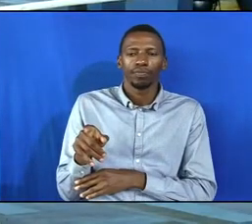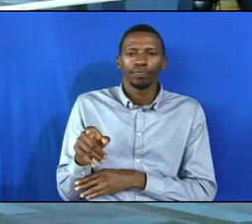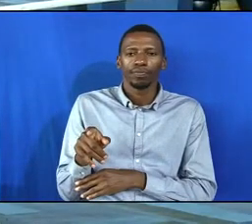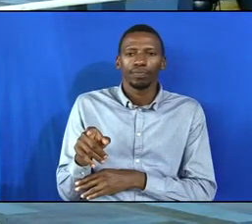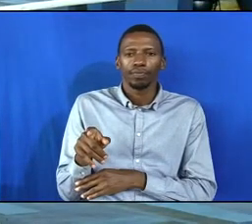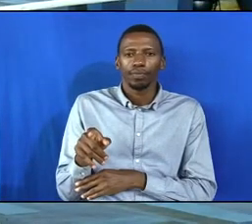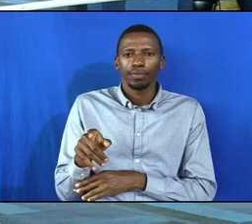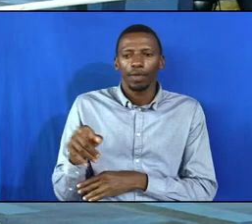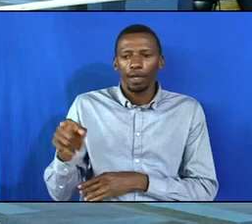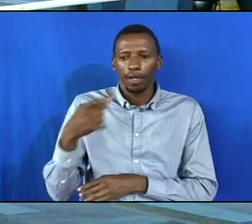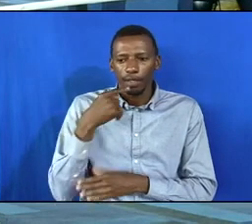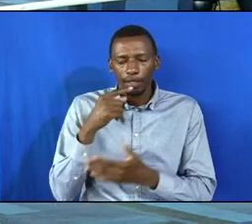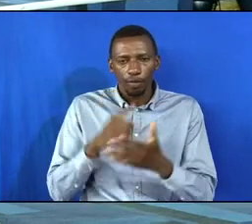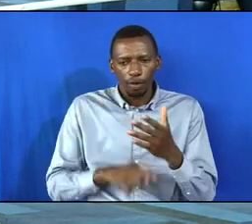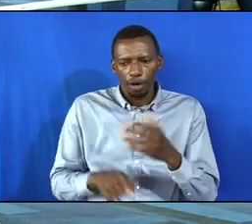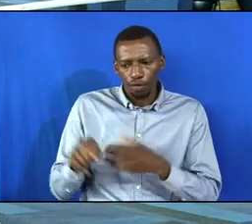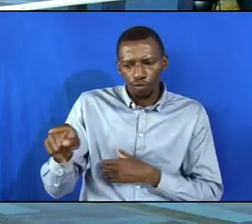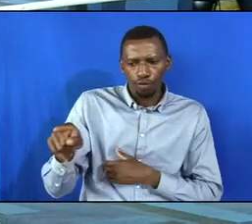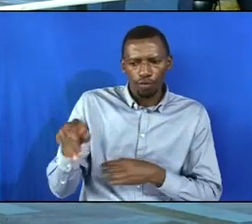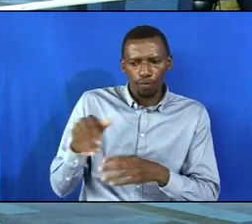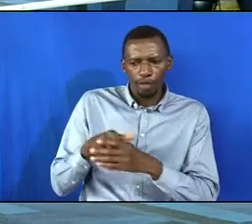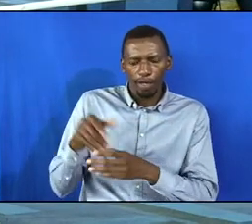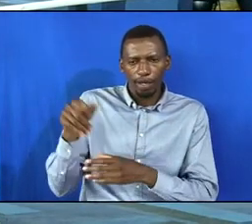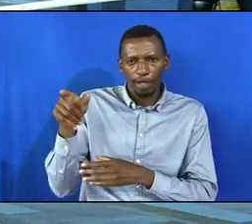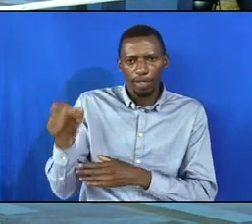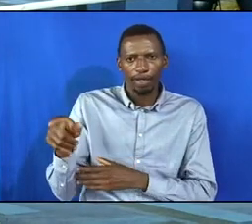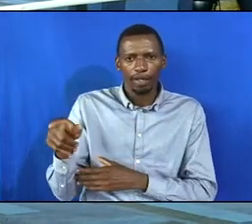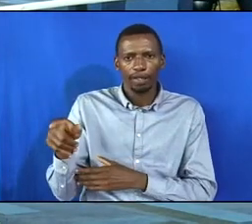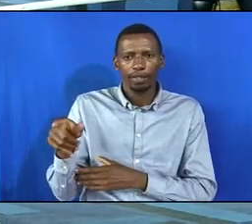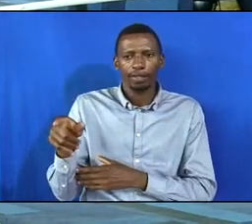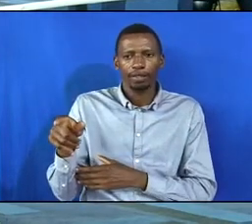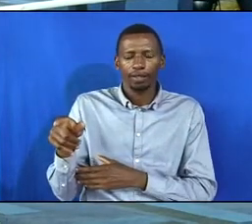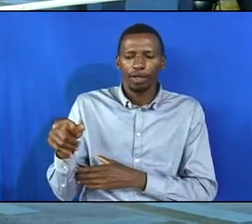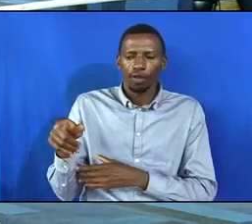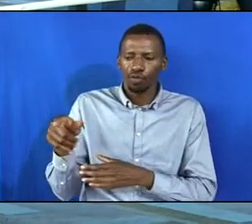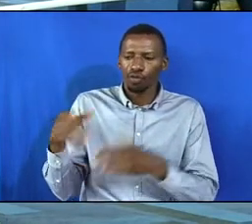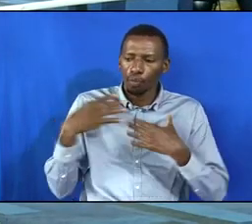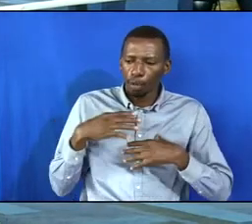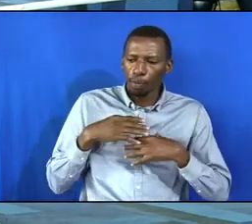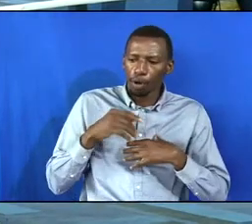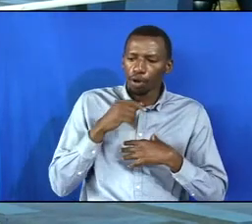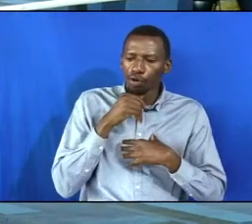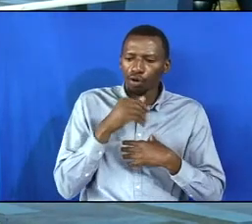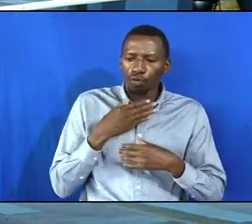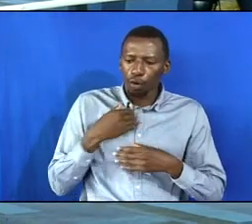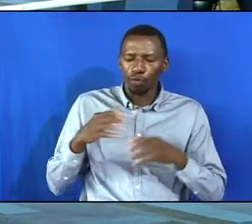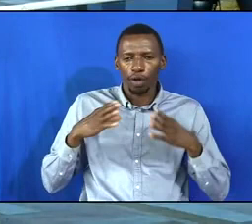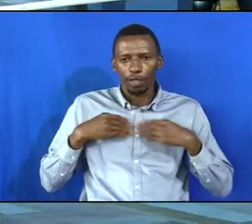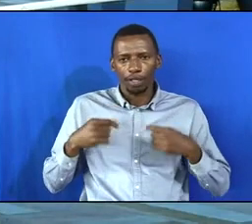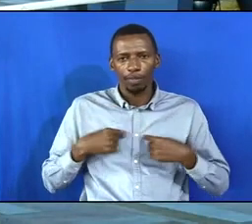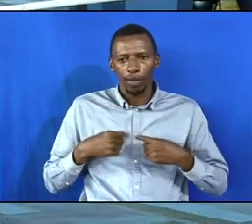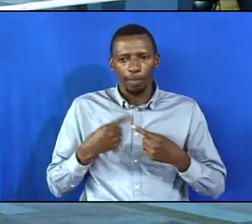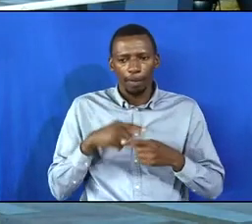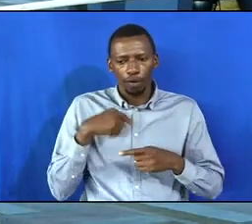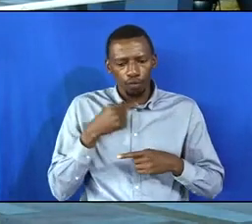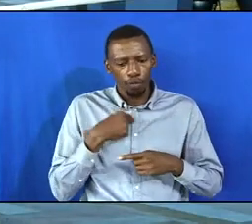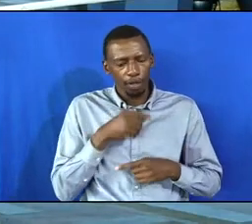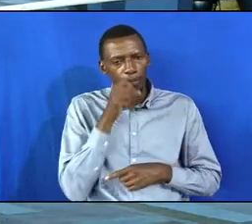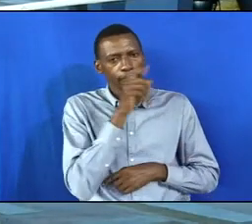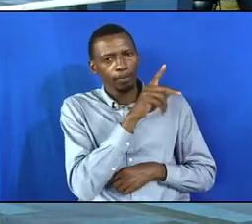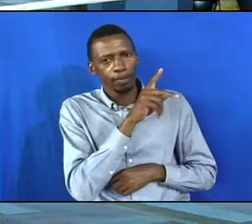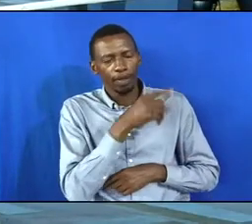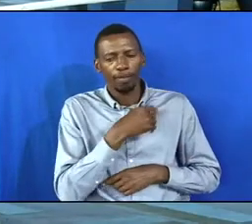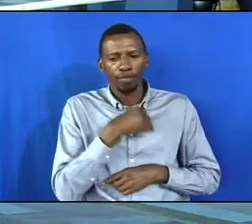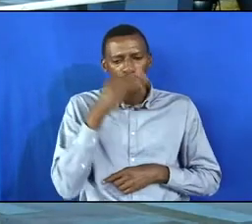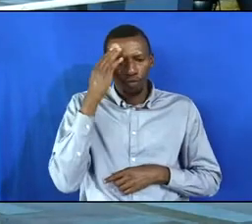in this procession here, you do not want to entertain me, but the one who I'm shouting to, I know his character. I know